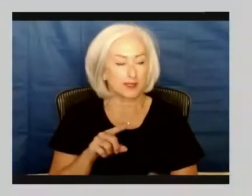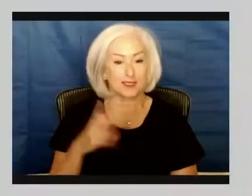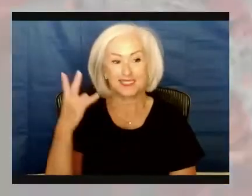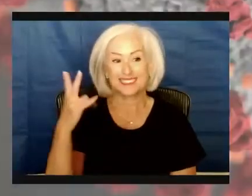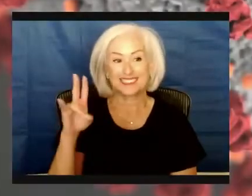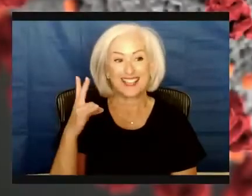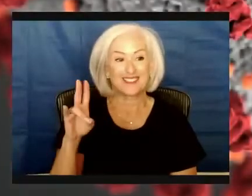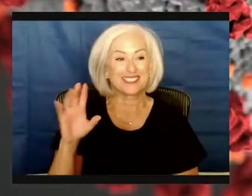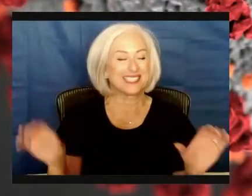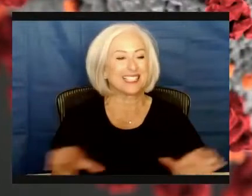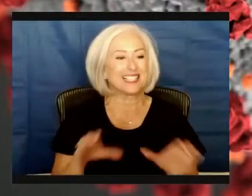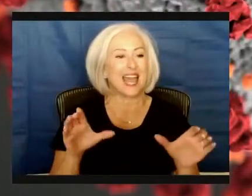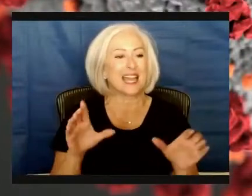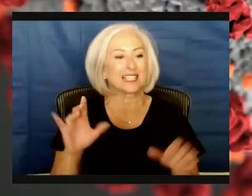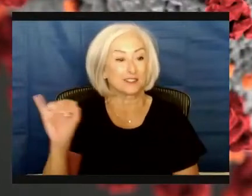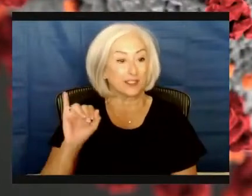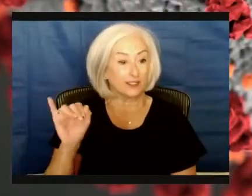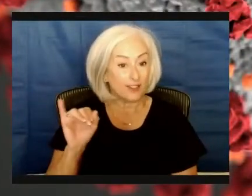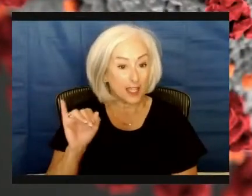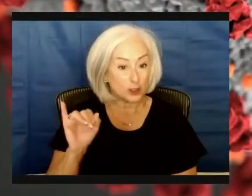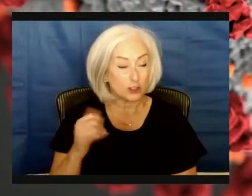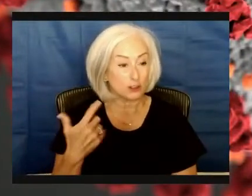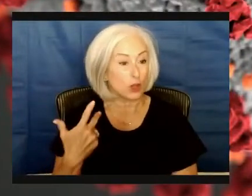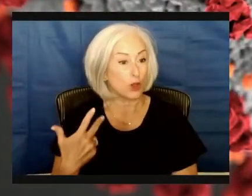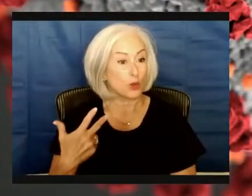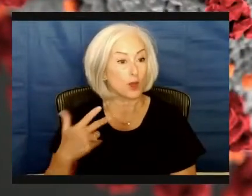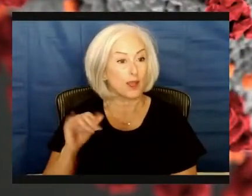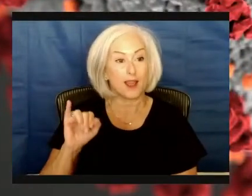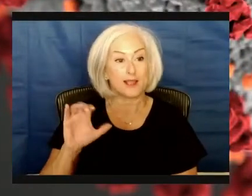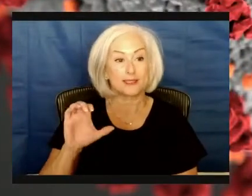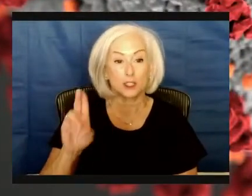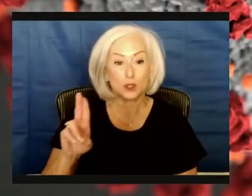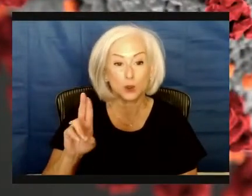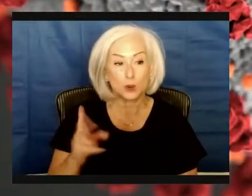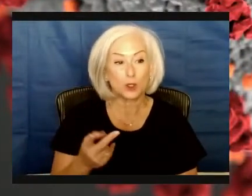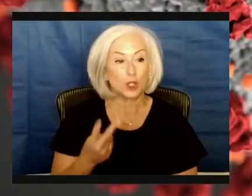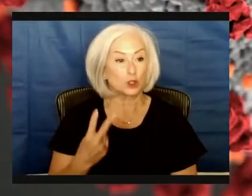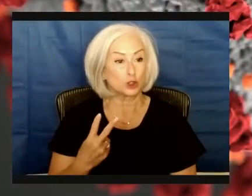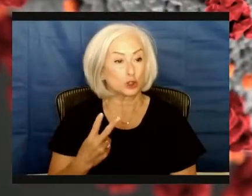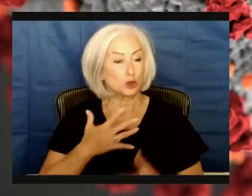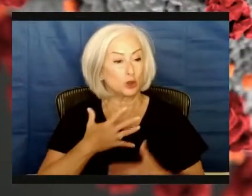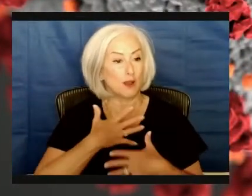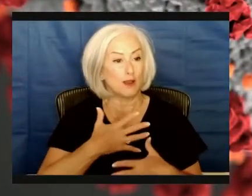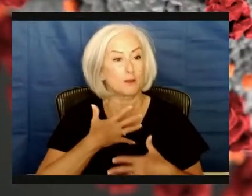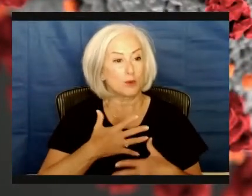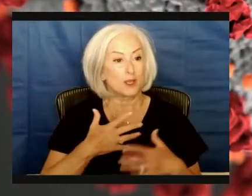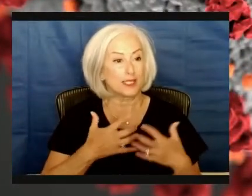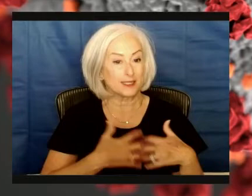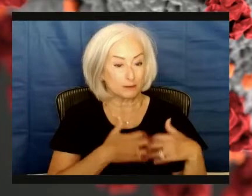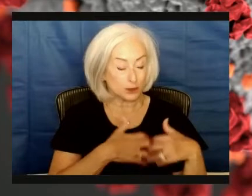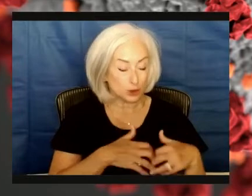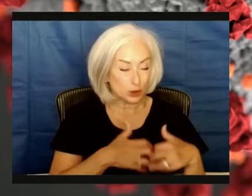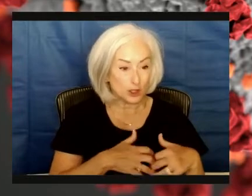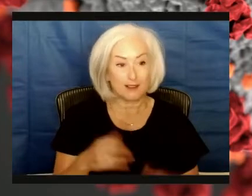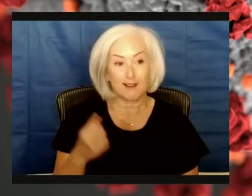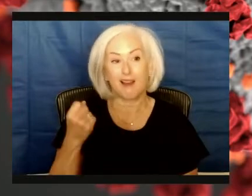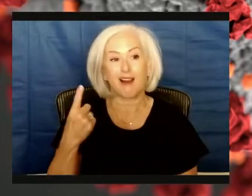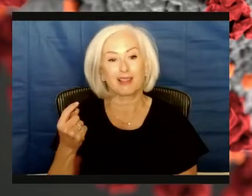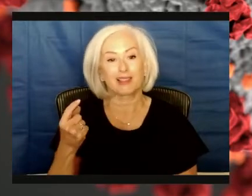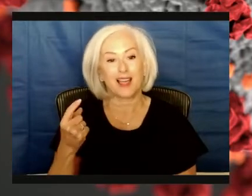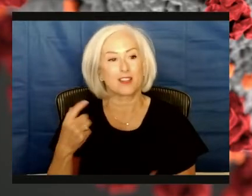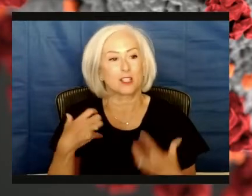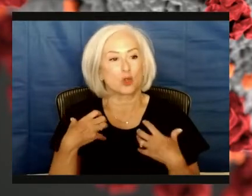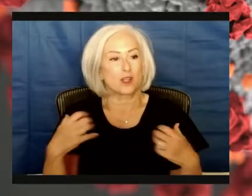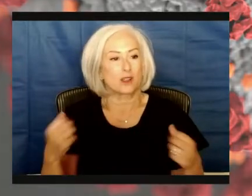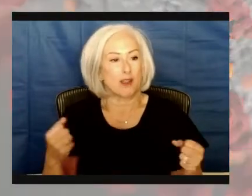infections right now, with 3 in the ICU, 2 on the ventilator, 11 in that recovery period. So our active infections have decreased a little bit, but I